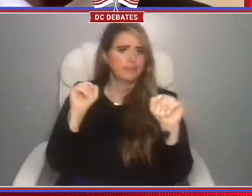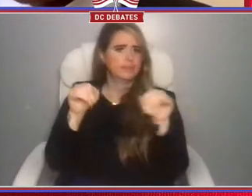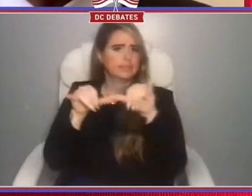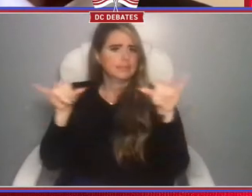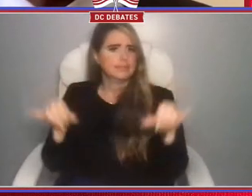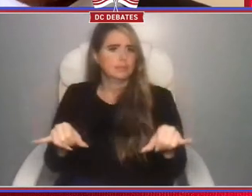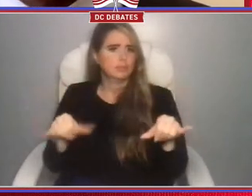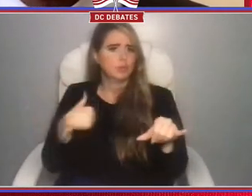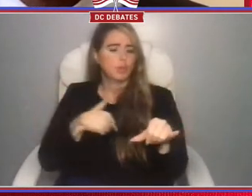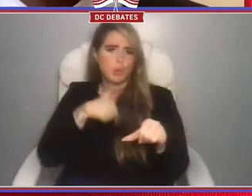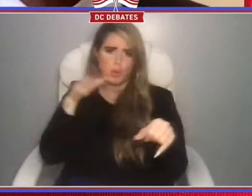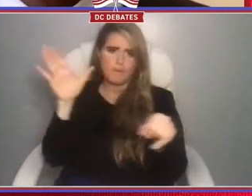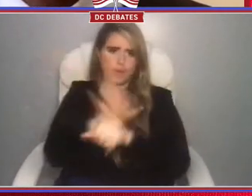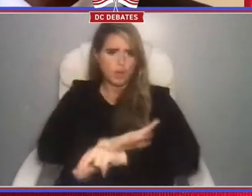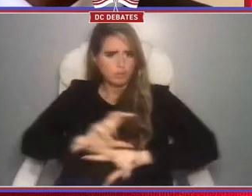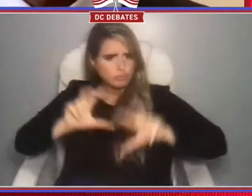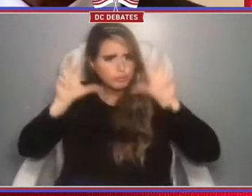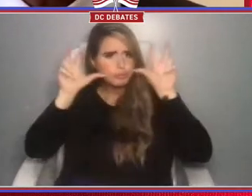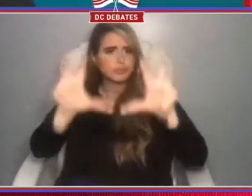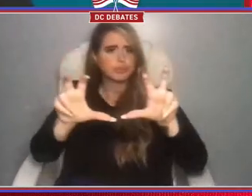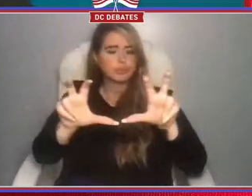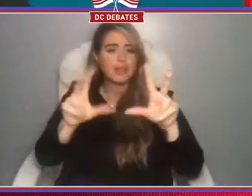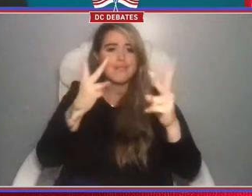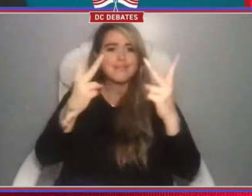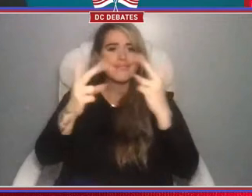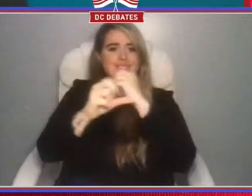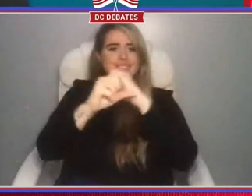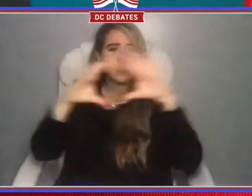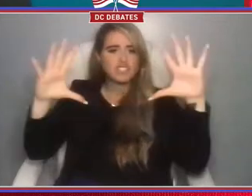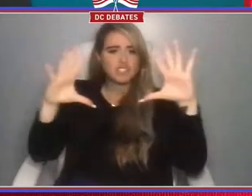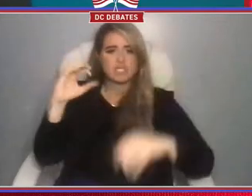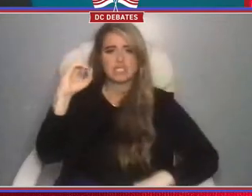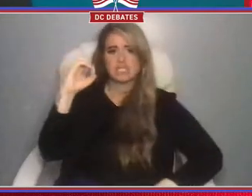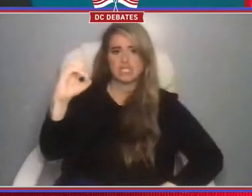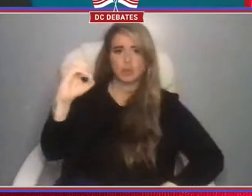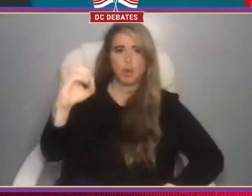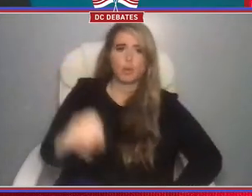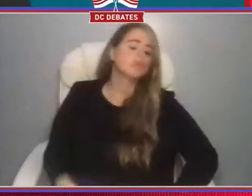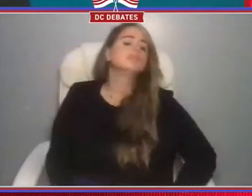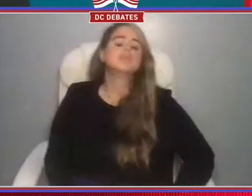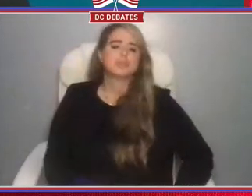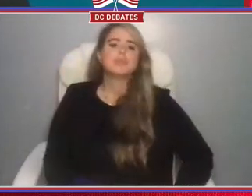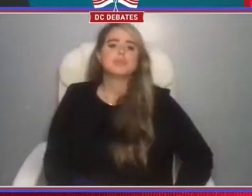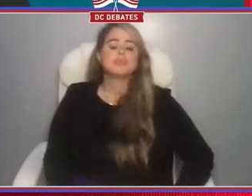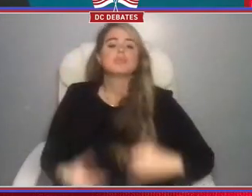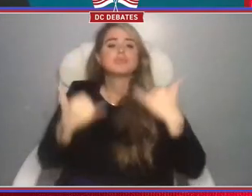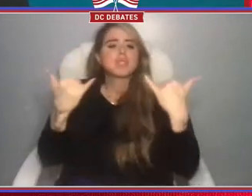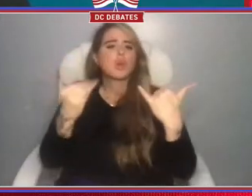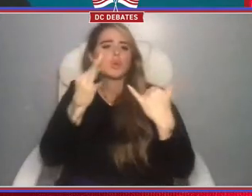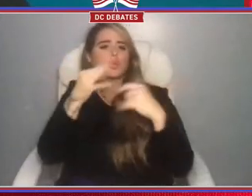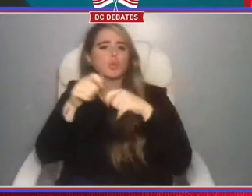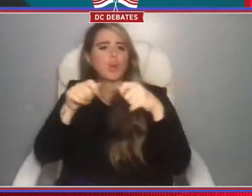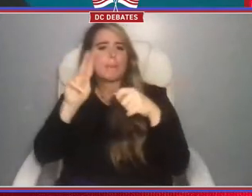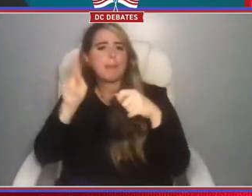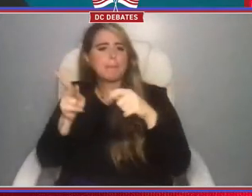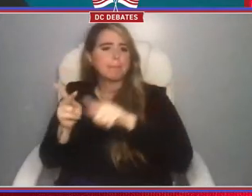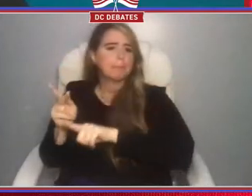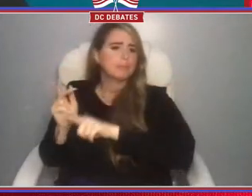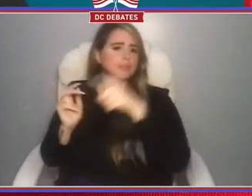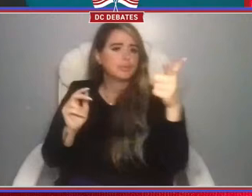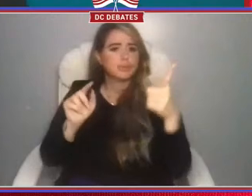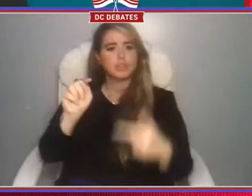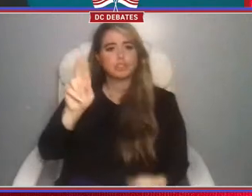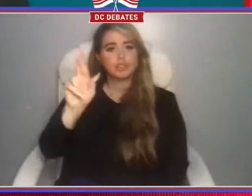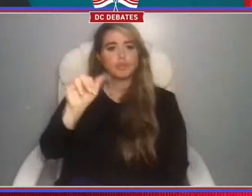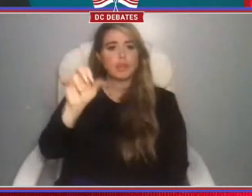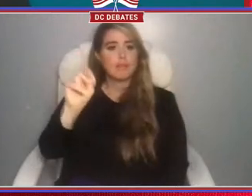fund Vision Zero. Thank you, Mr. Butler. I want to go back to wrap up this topic to Trayon White to respond. How would you respond to your opponent